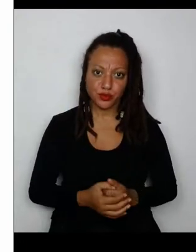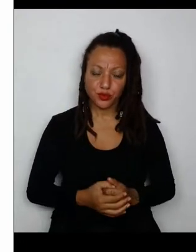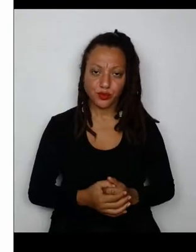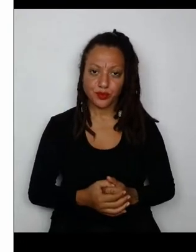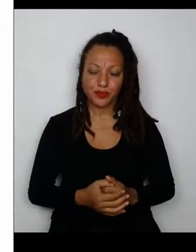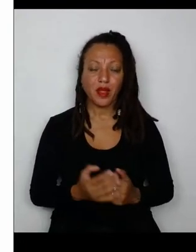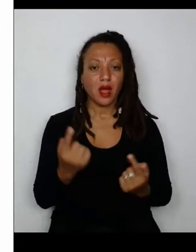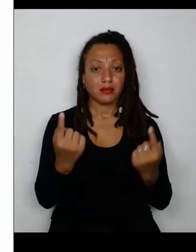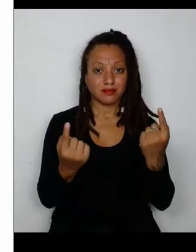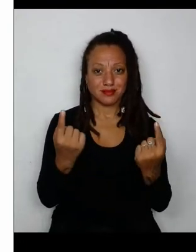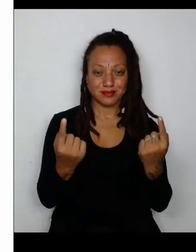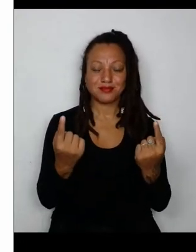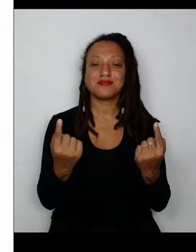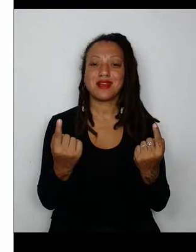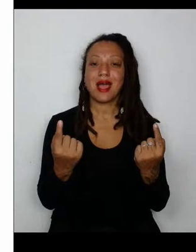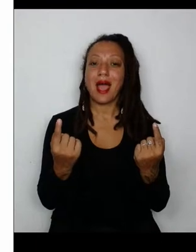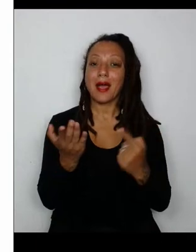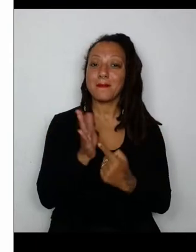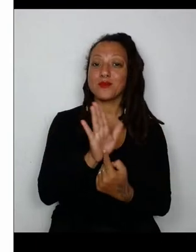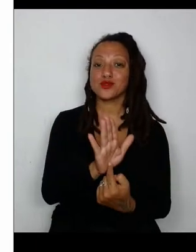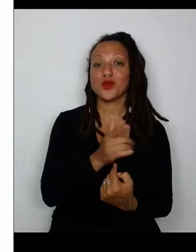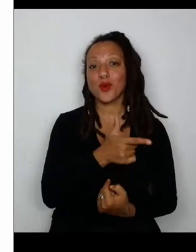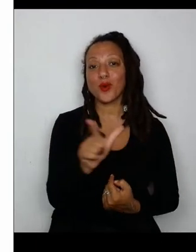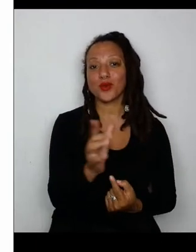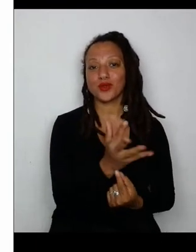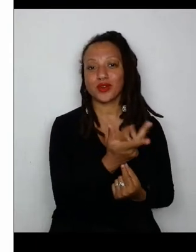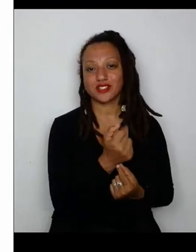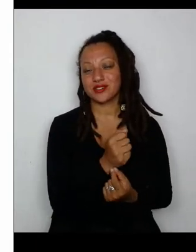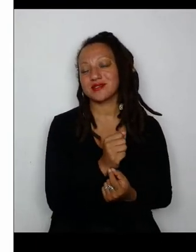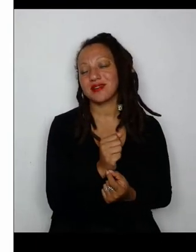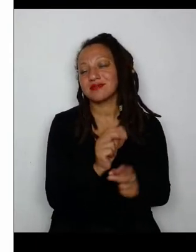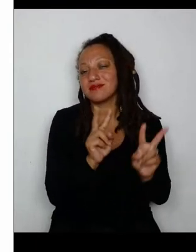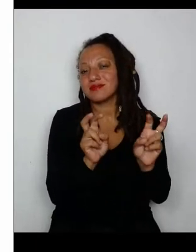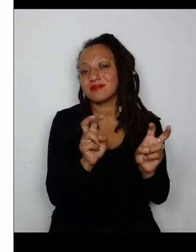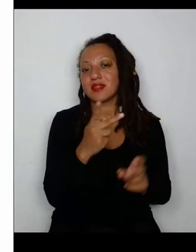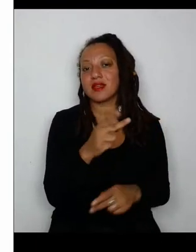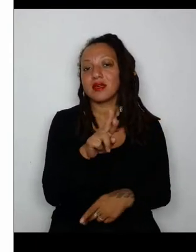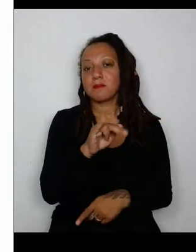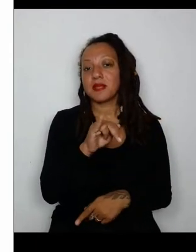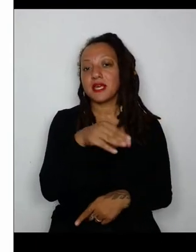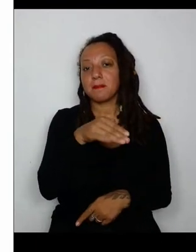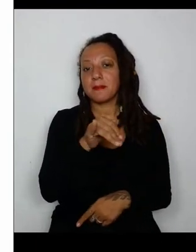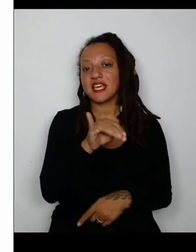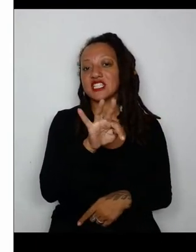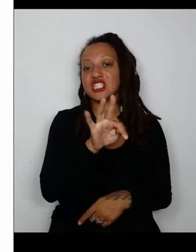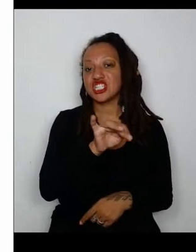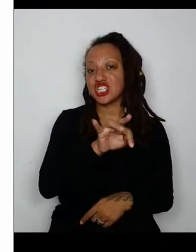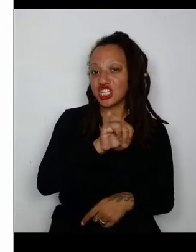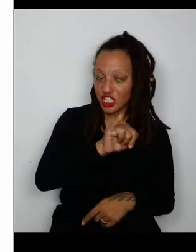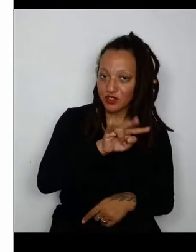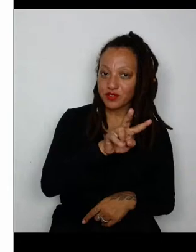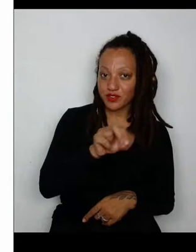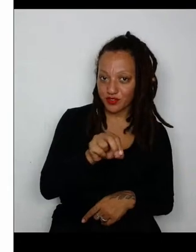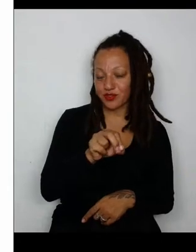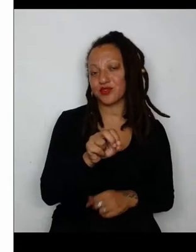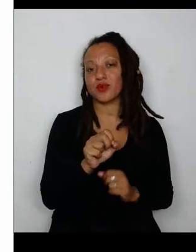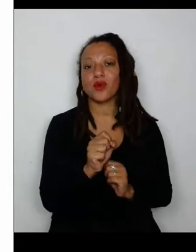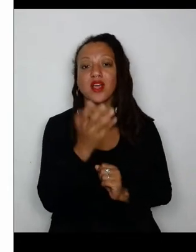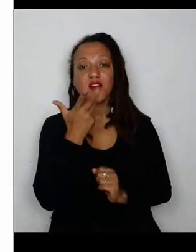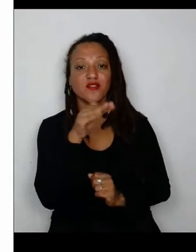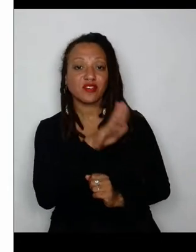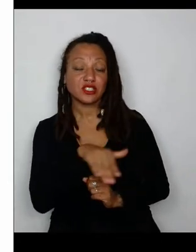the so-called primitive as childlike and spontaneous disregarding structure or coherent